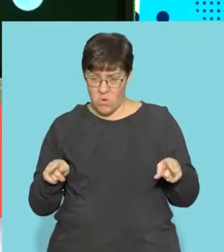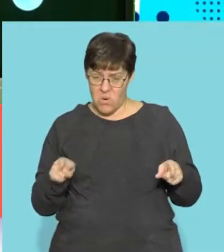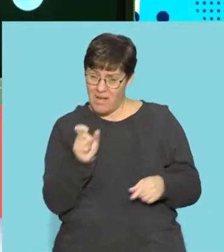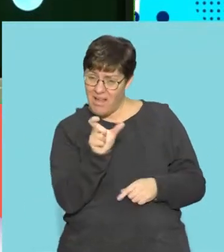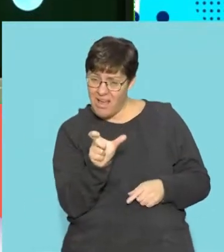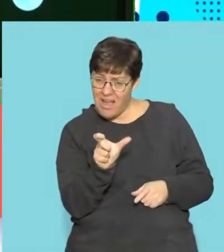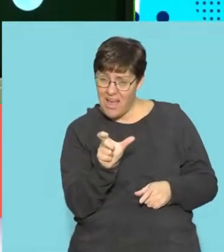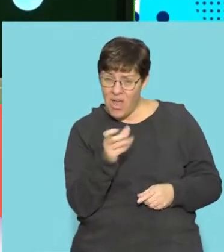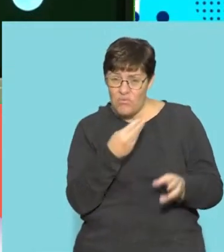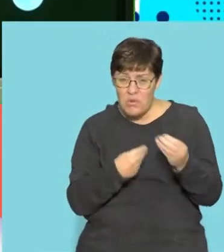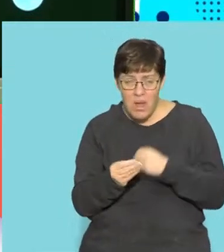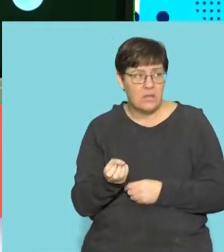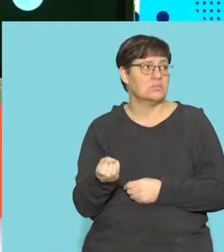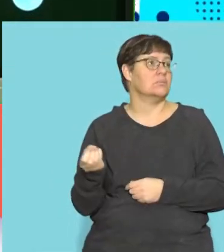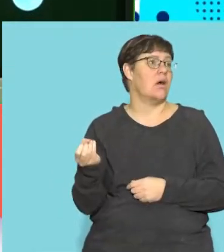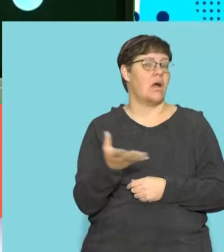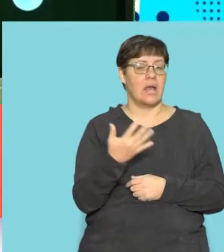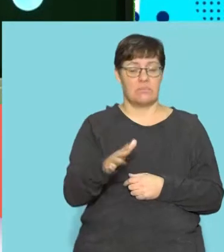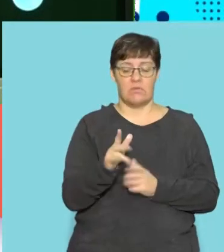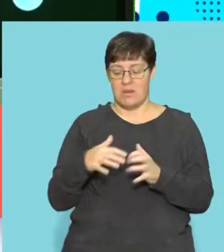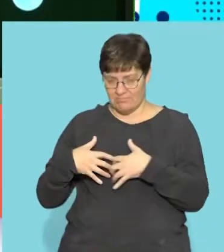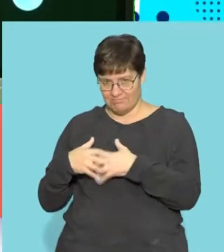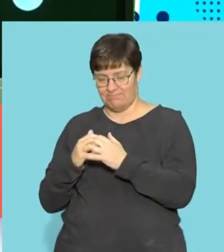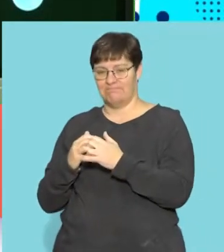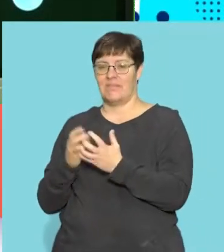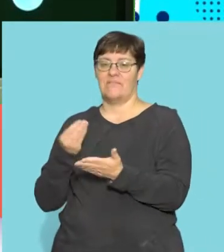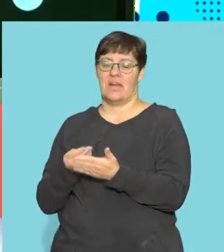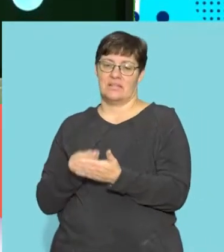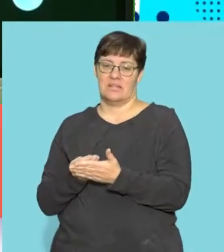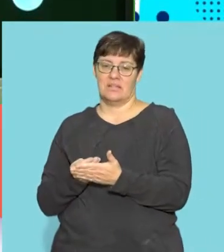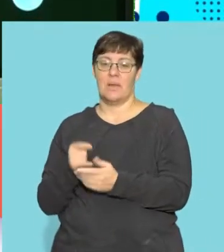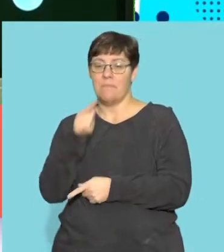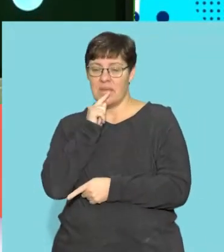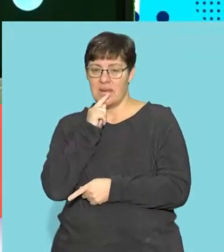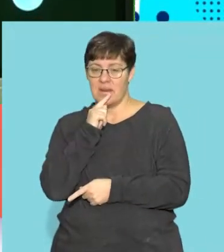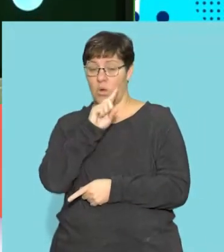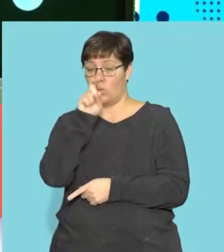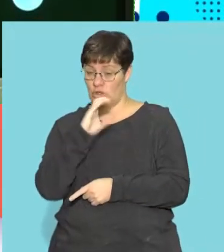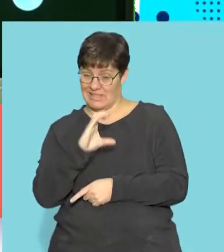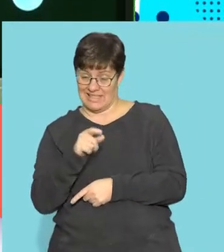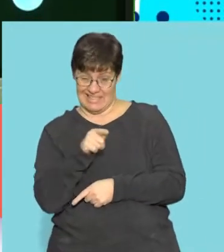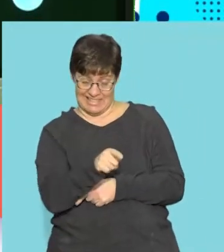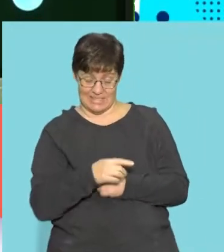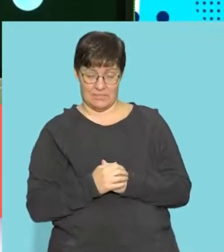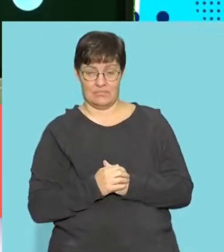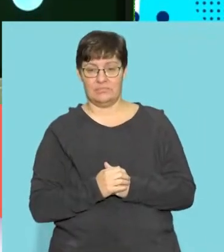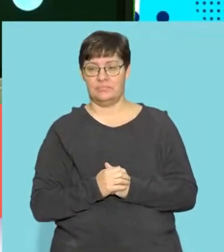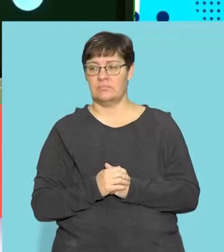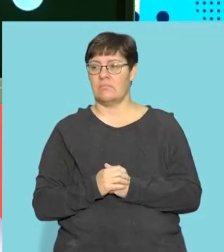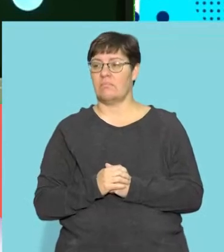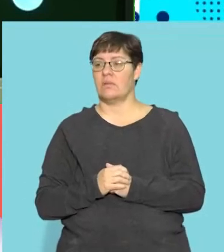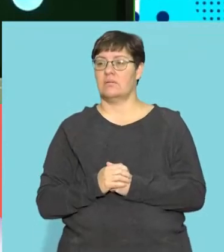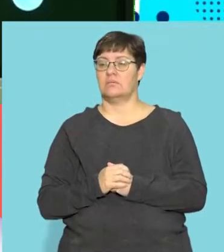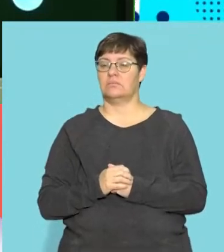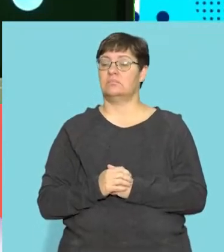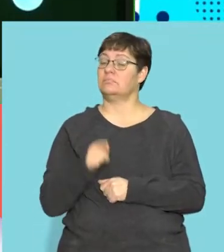709,940. So now this is a lot of money. They will need to set up a fund, and this fund will be now question C. Question C